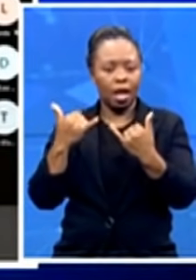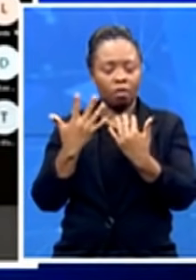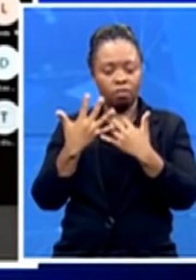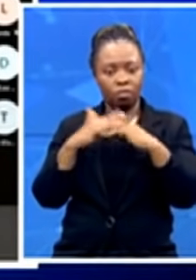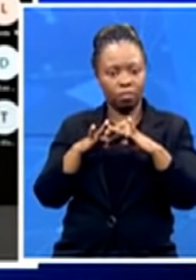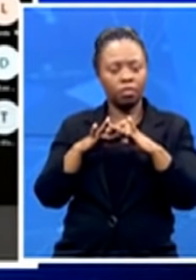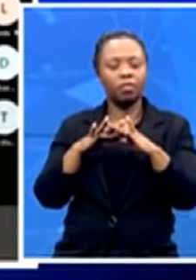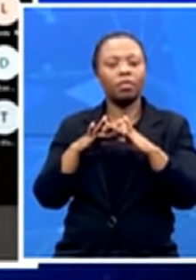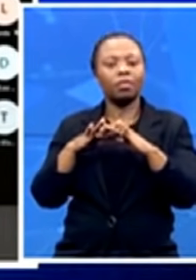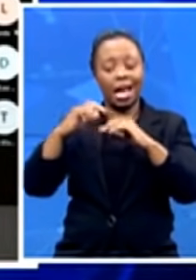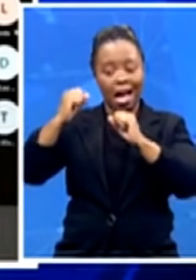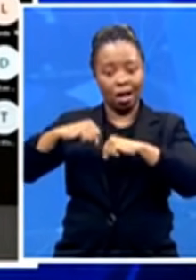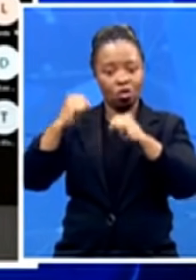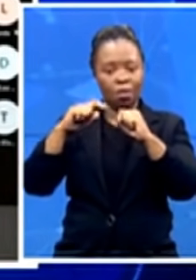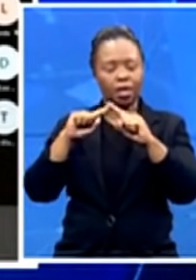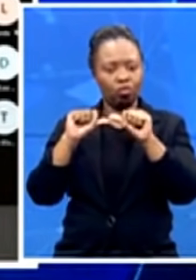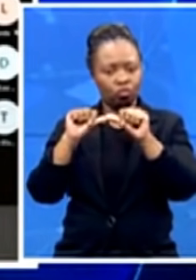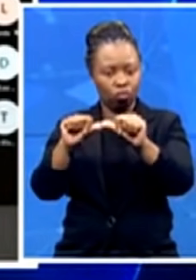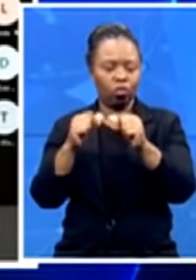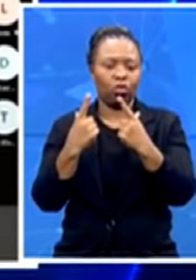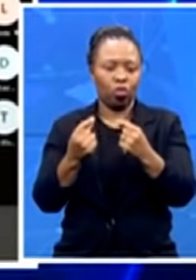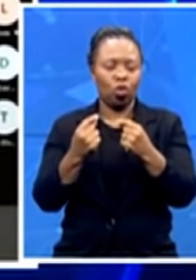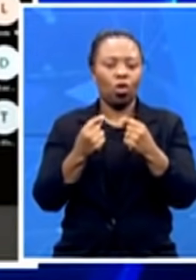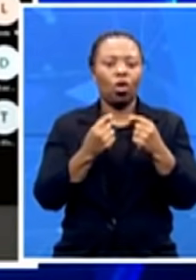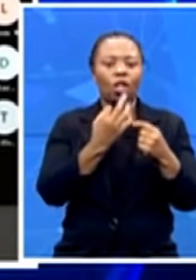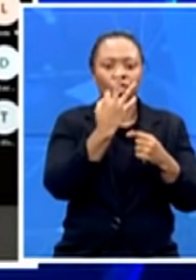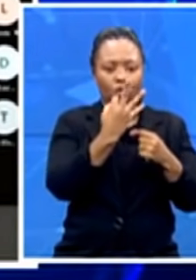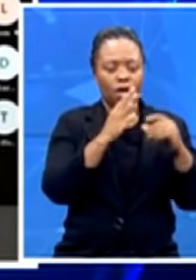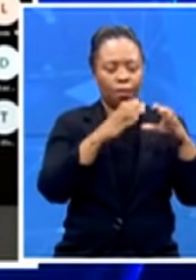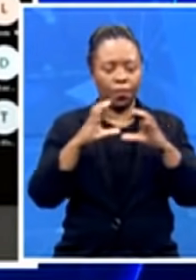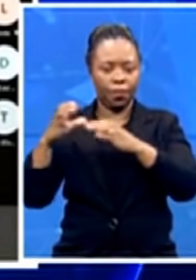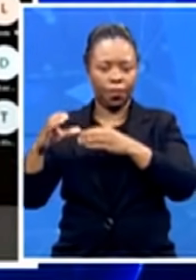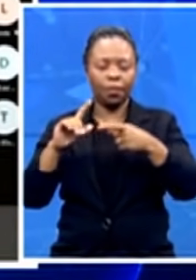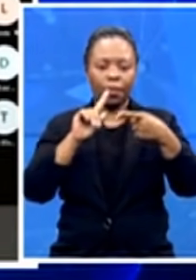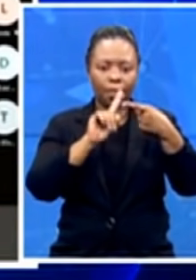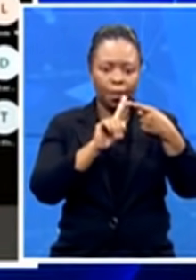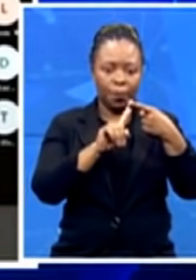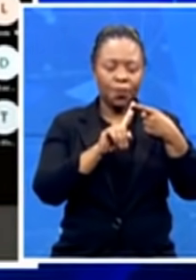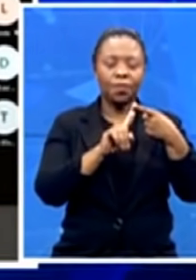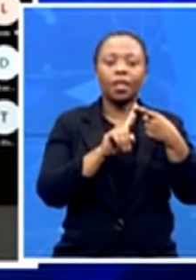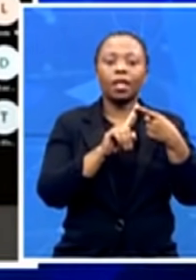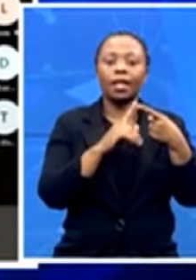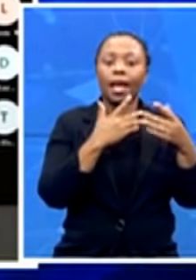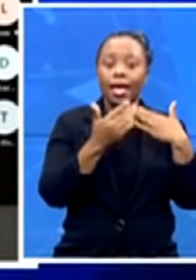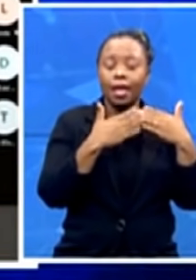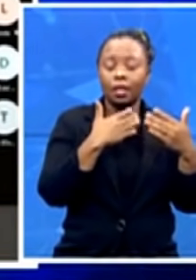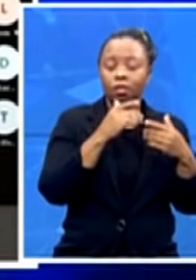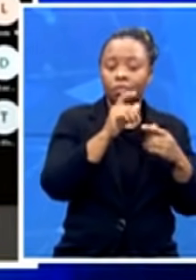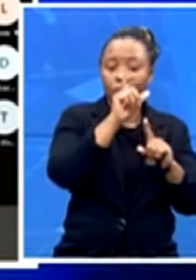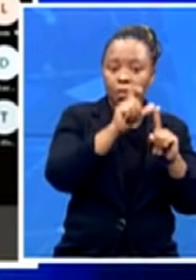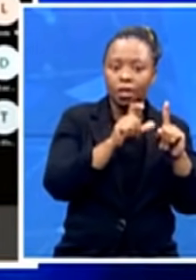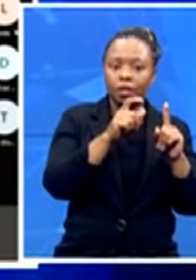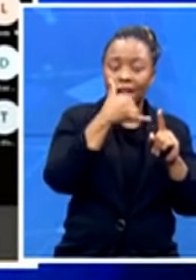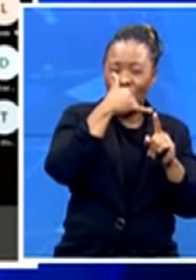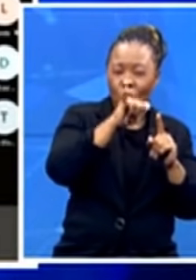3 categories. A, those who were formally charged with corruption or other serious crimes. They must